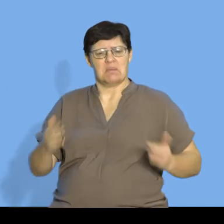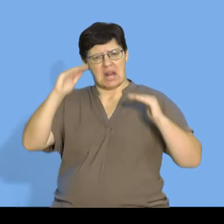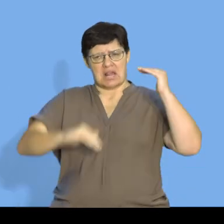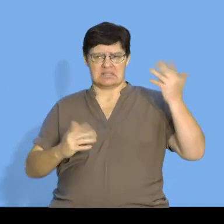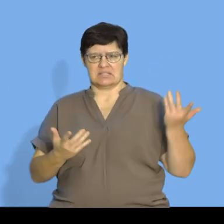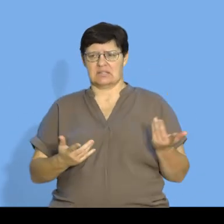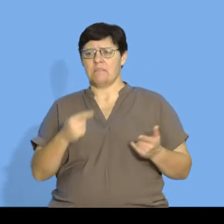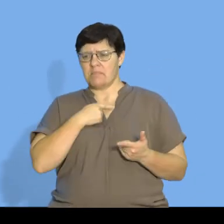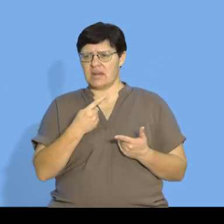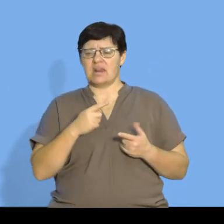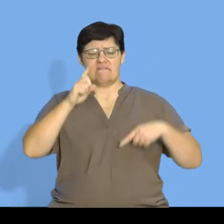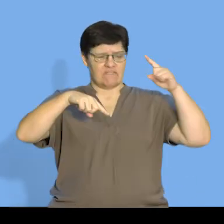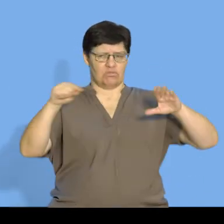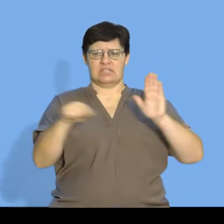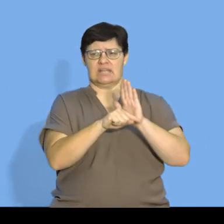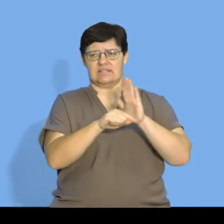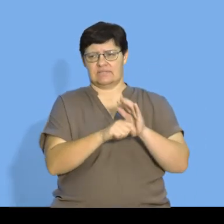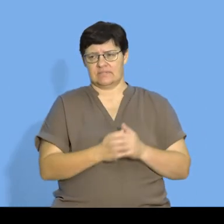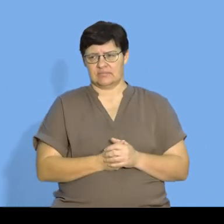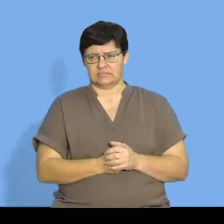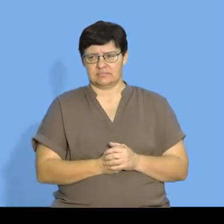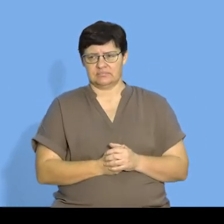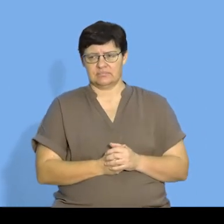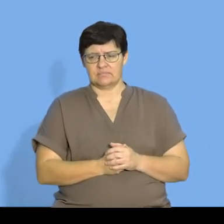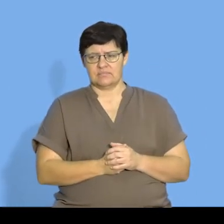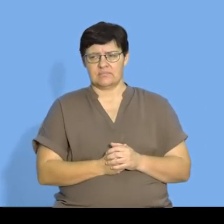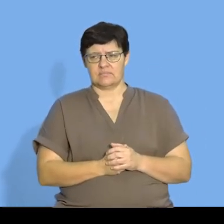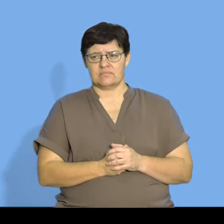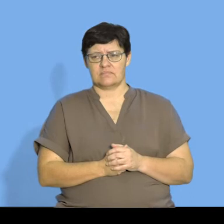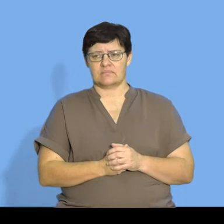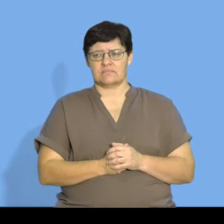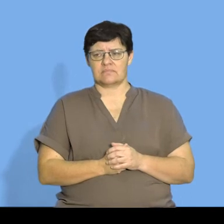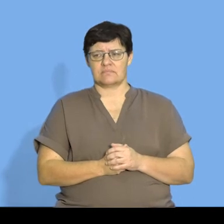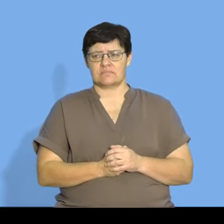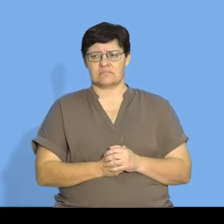case here, a negative variance. Then,